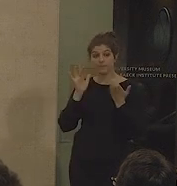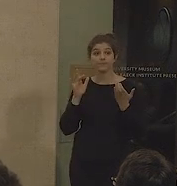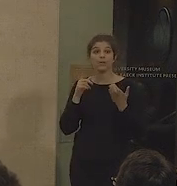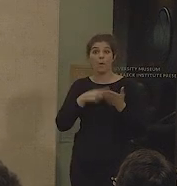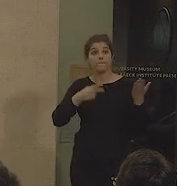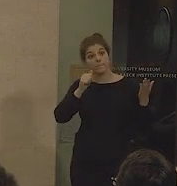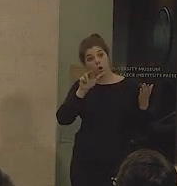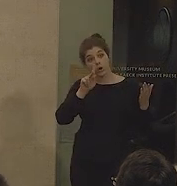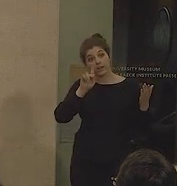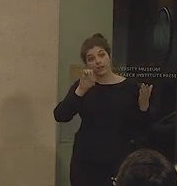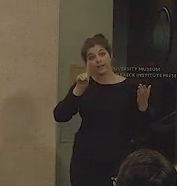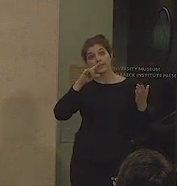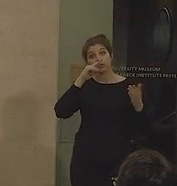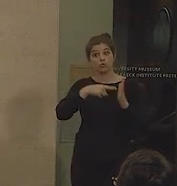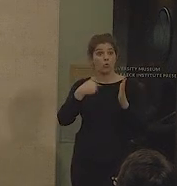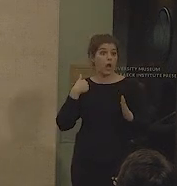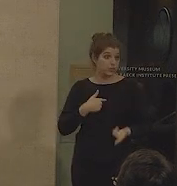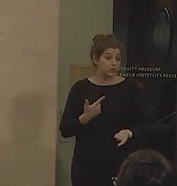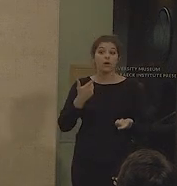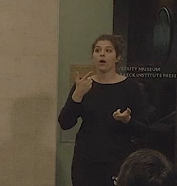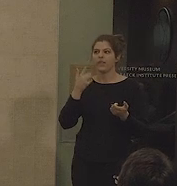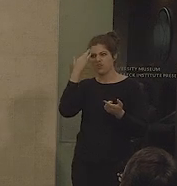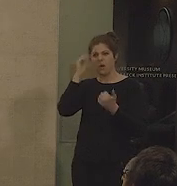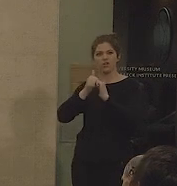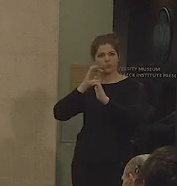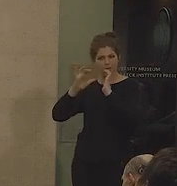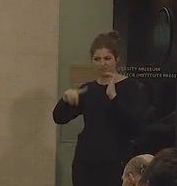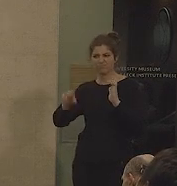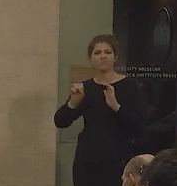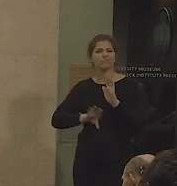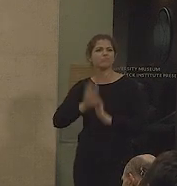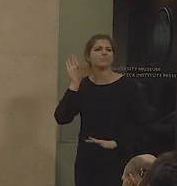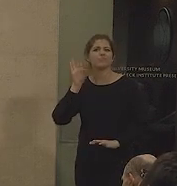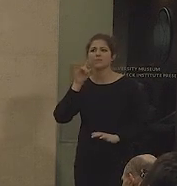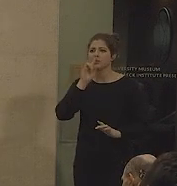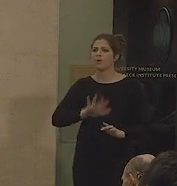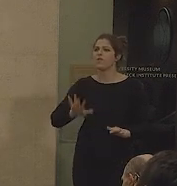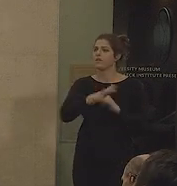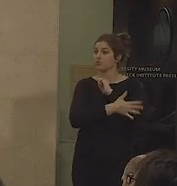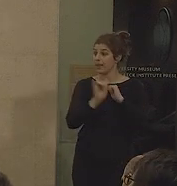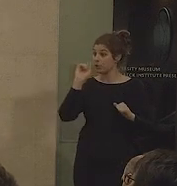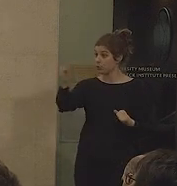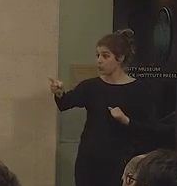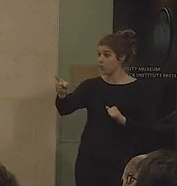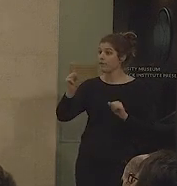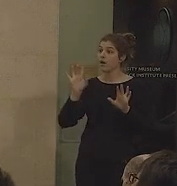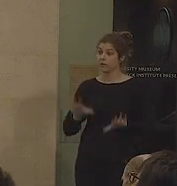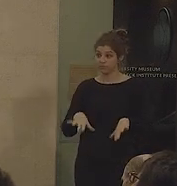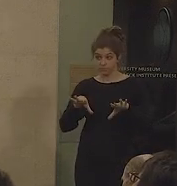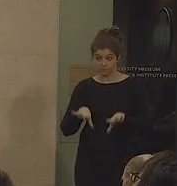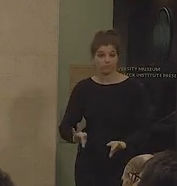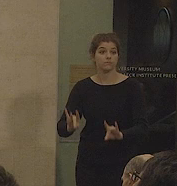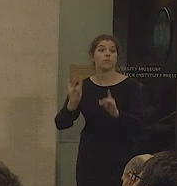the Parkland kids showed us is not only do they know how to communicate, and the kids around the country, such as you, have picked up on